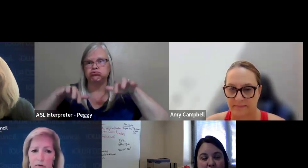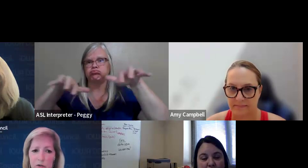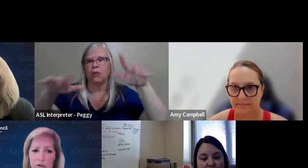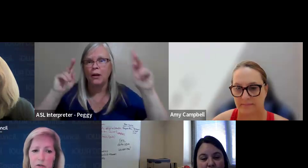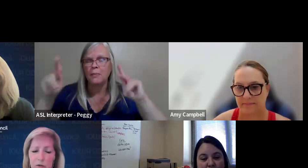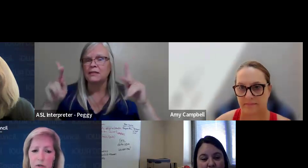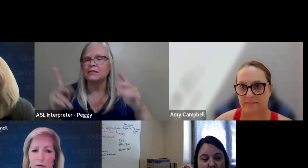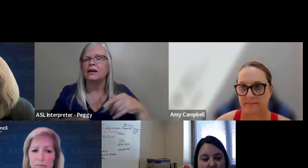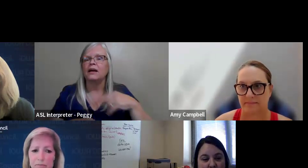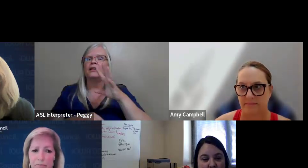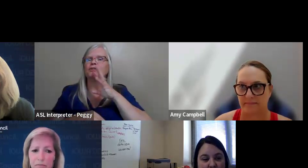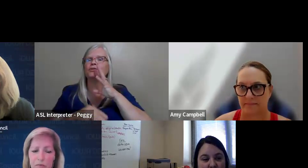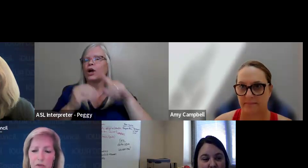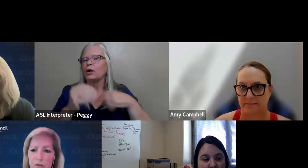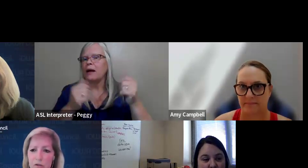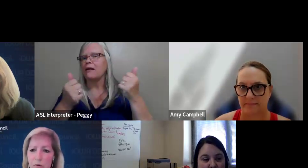about their efforts to